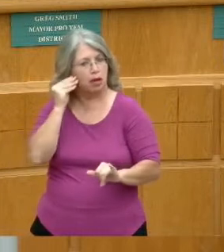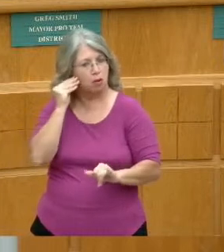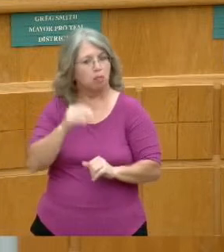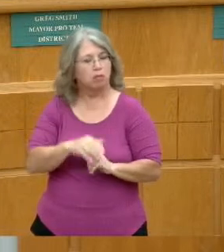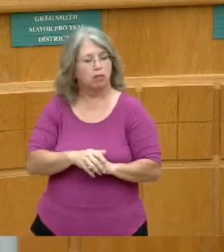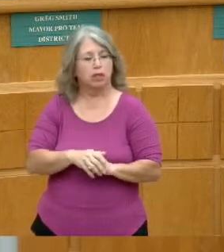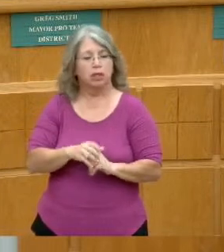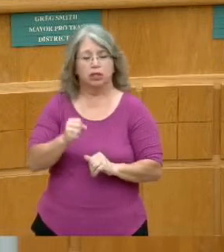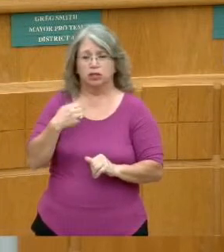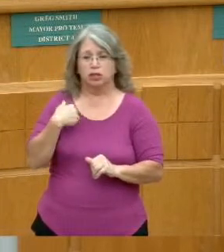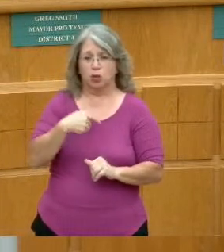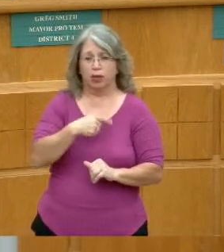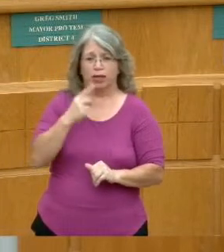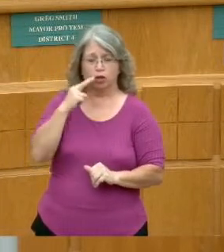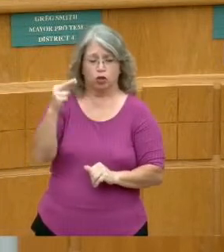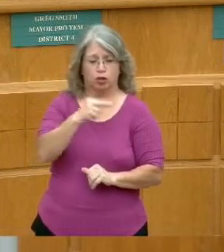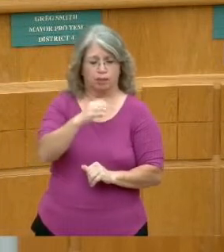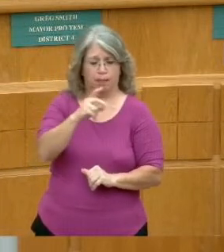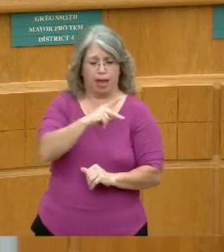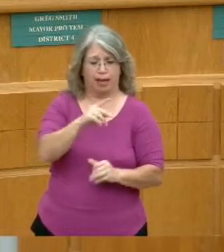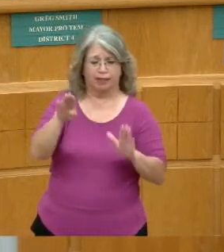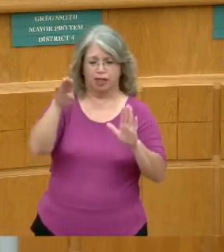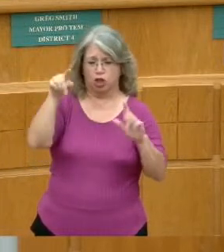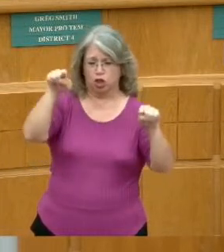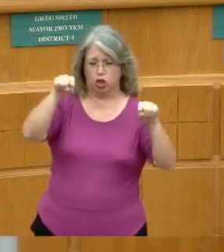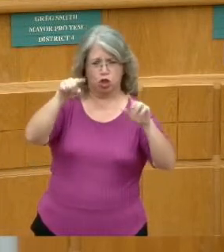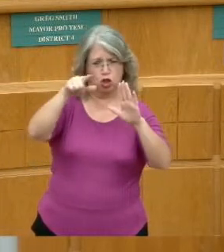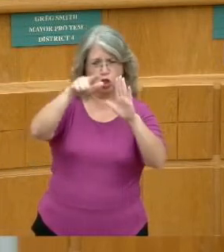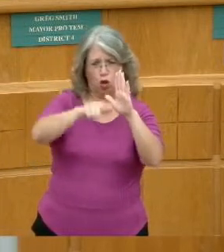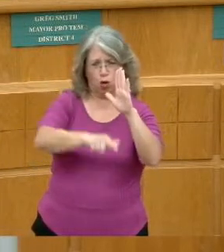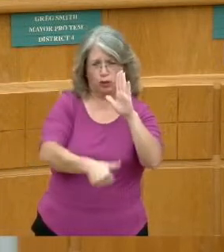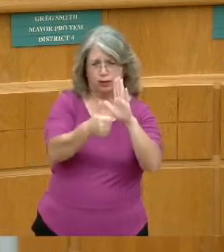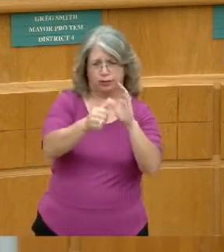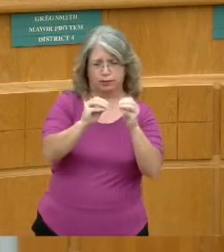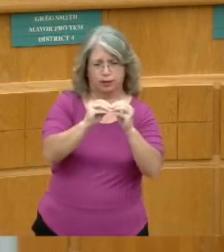the absolute lowest. That's now increased 50% of the way towards normal.